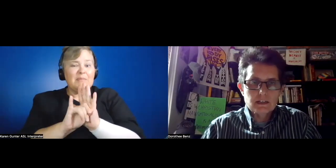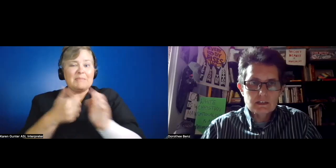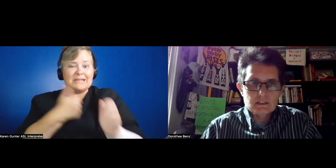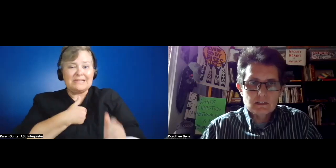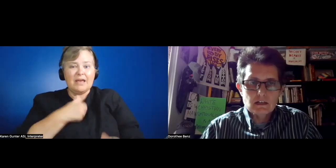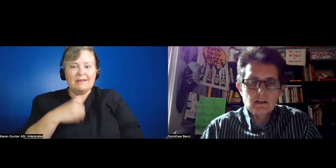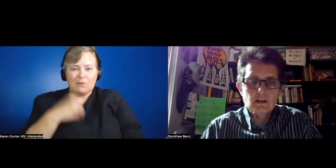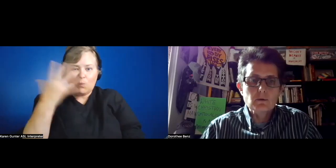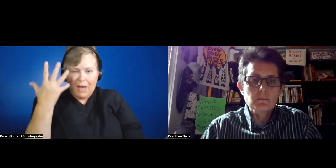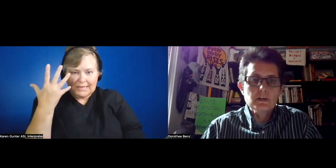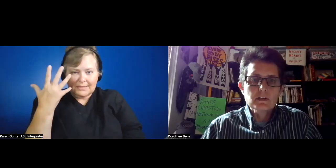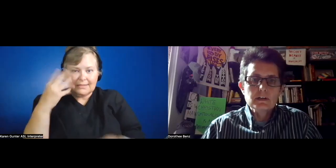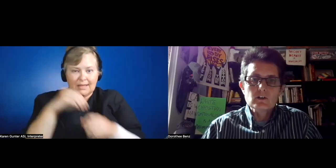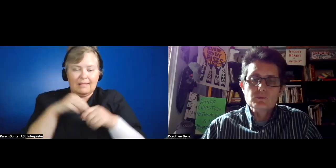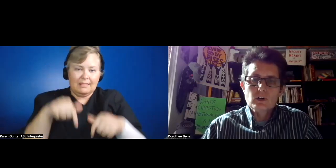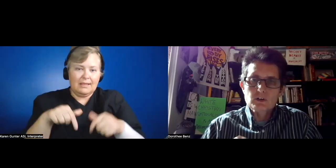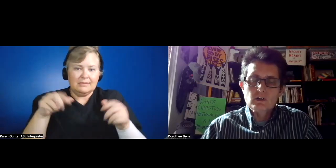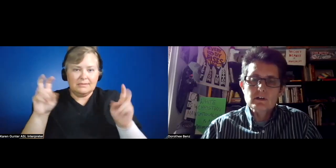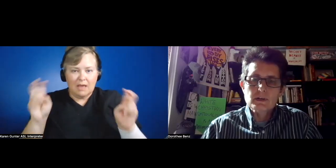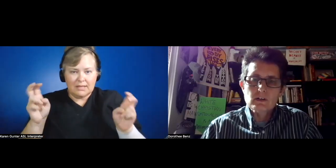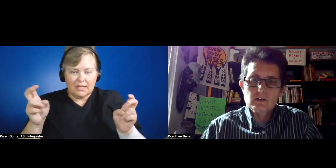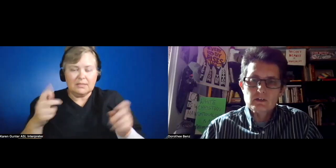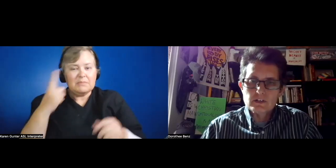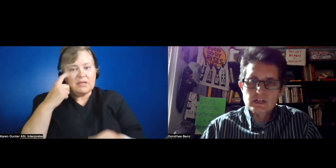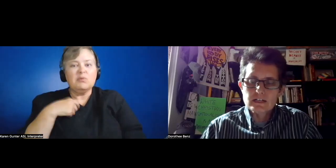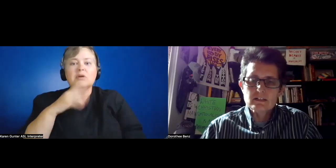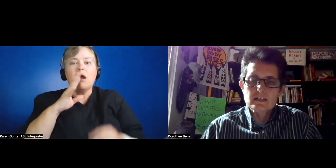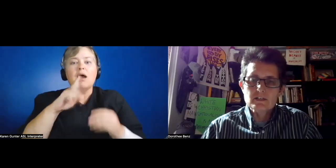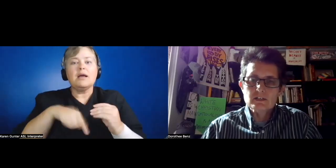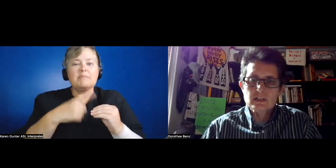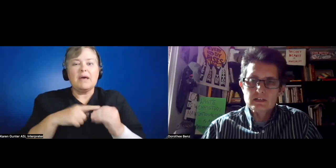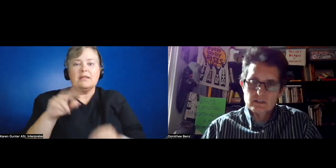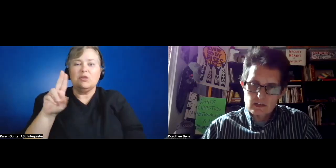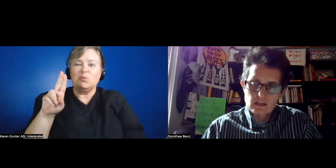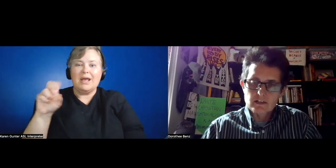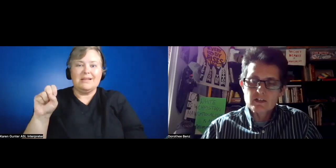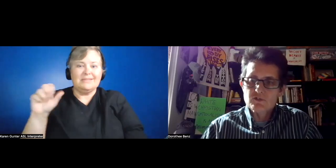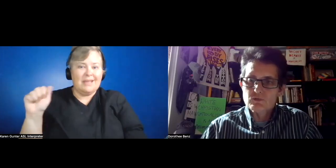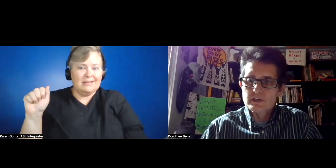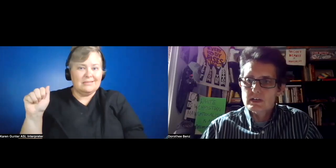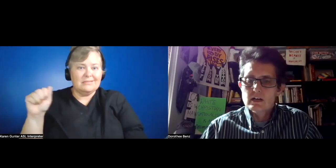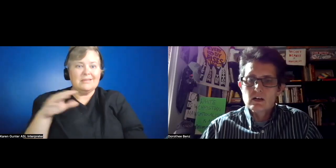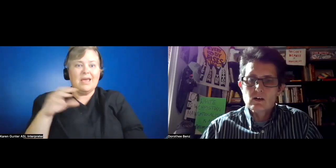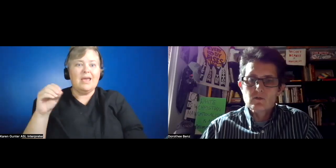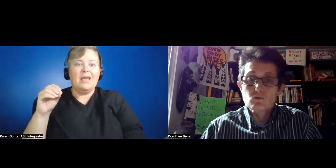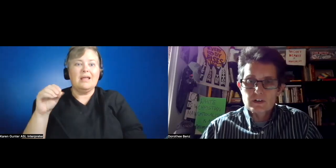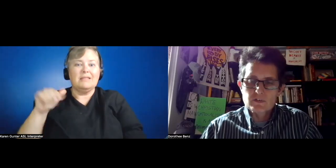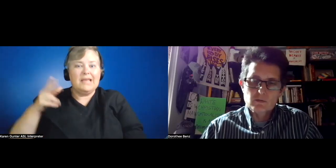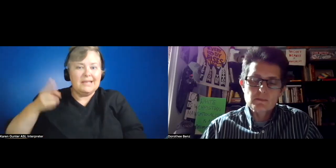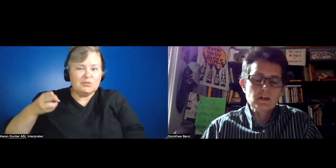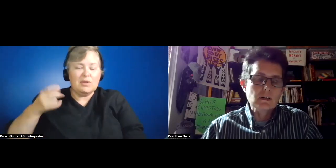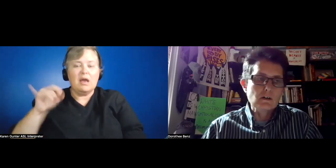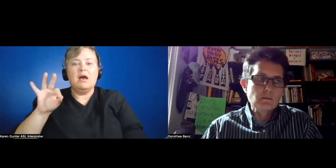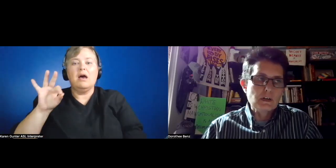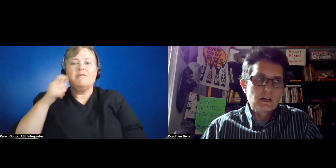this context, you know, because we are talking about the United States and the colony's history of